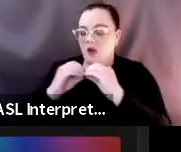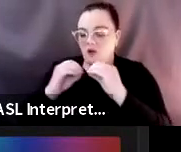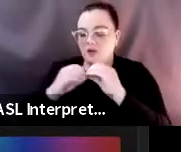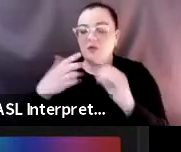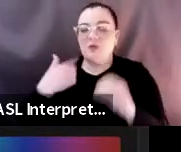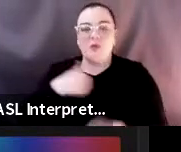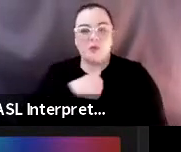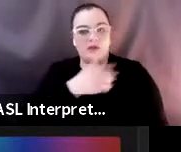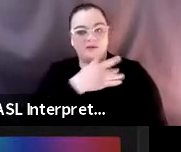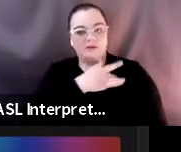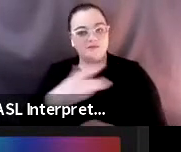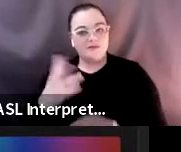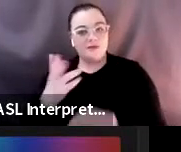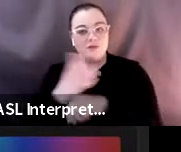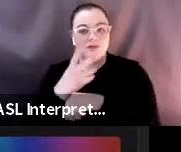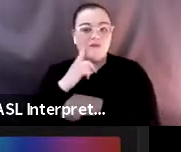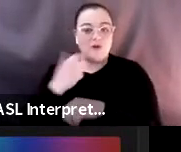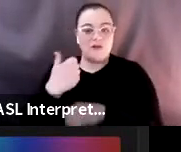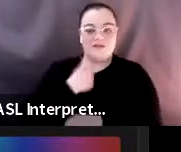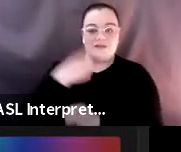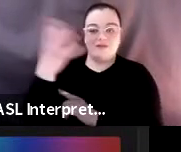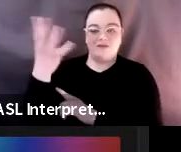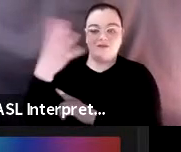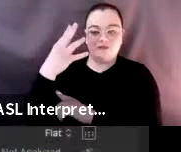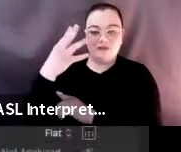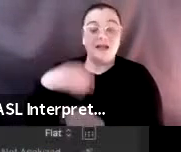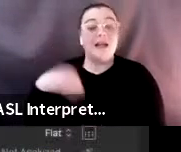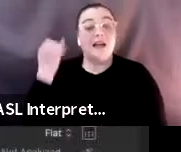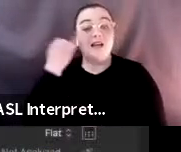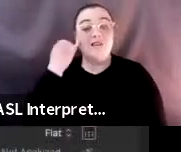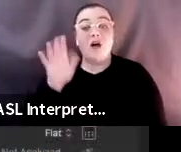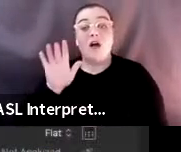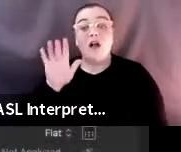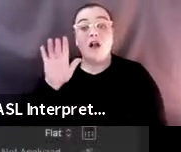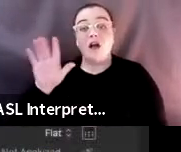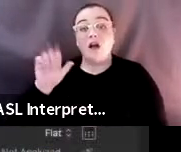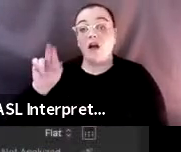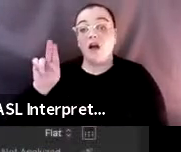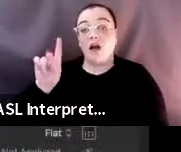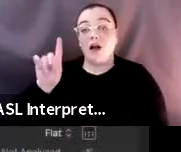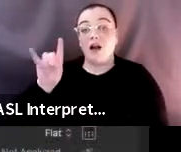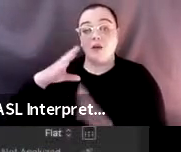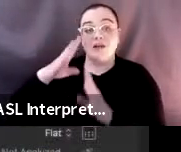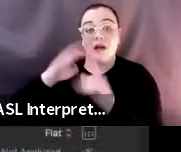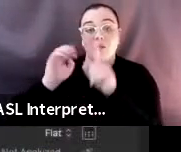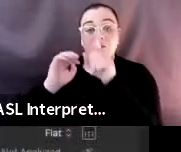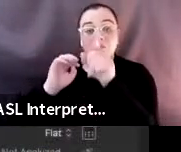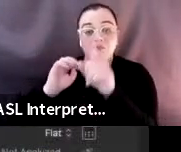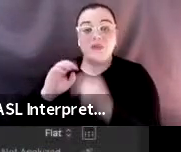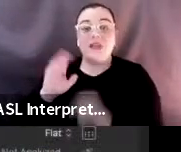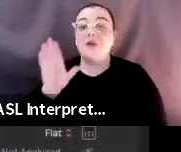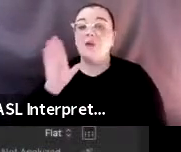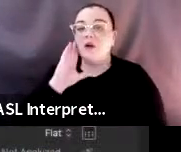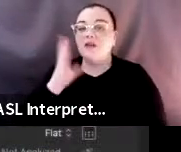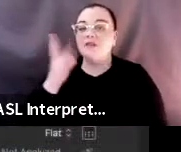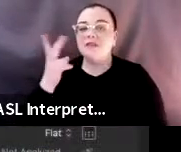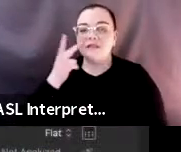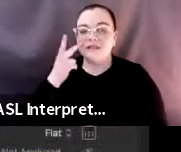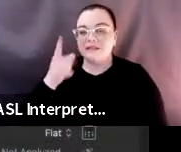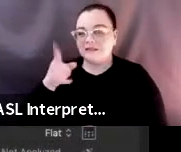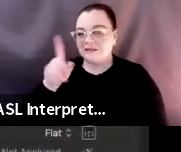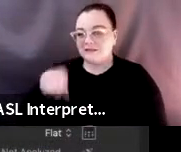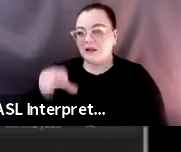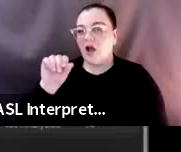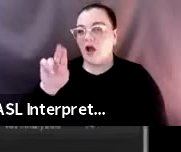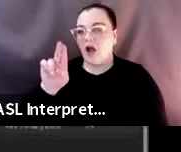like for when we do self-tapes, which is this. If you go and select this little audio speaker at the top of the clip, this is going to bring up the audio menu. Now you may